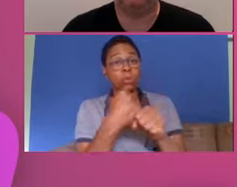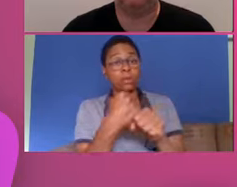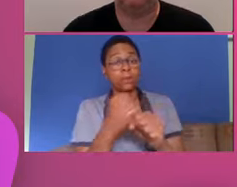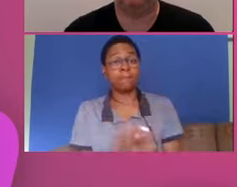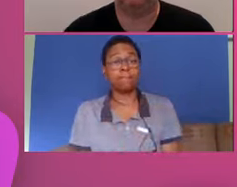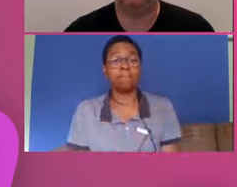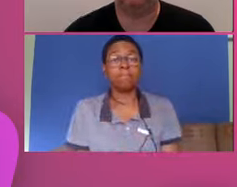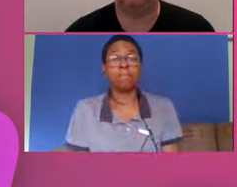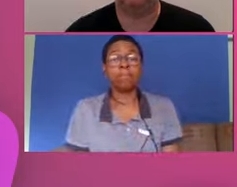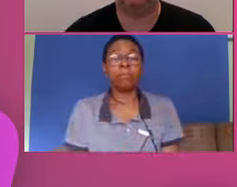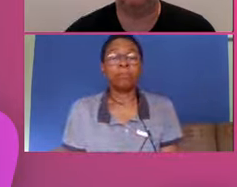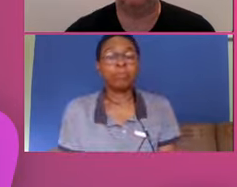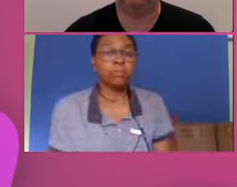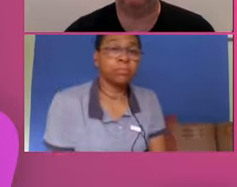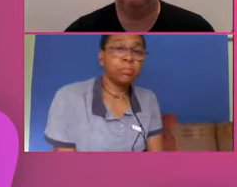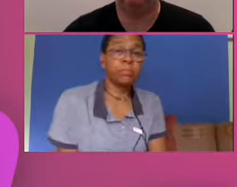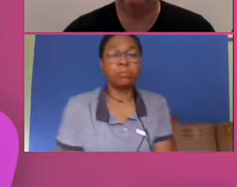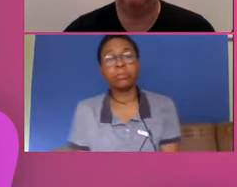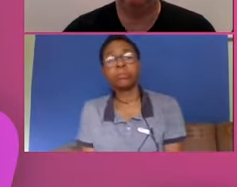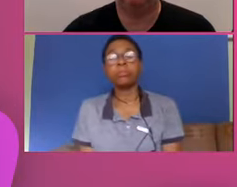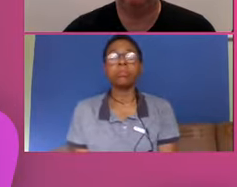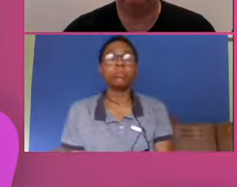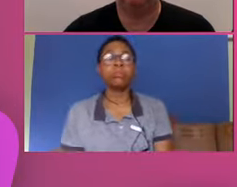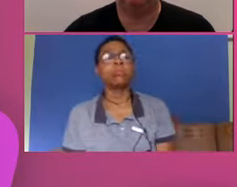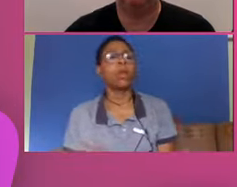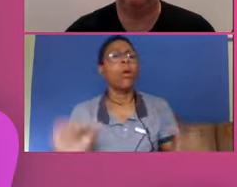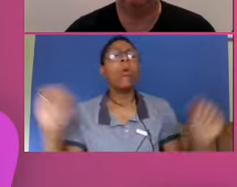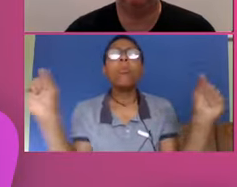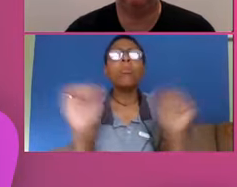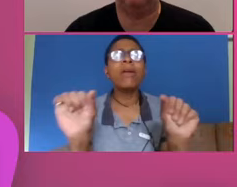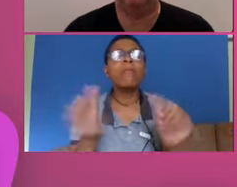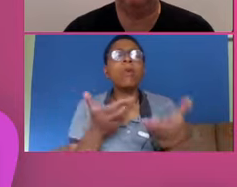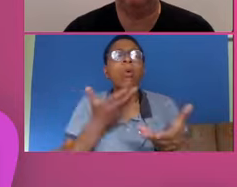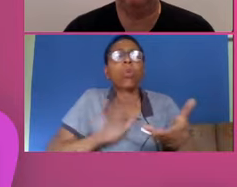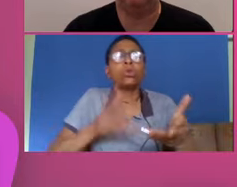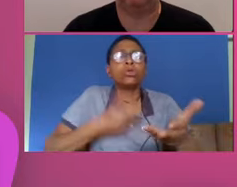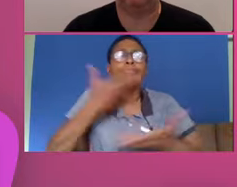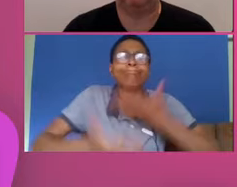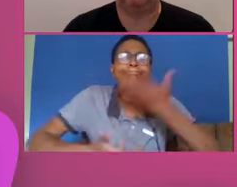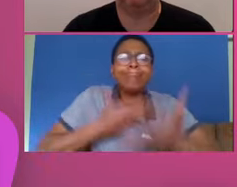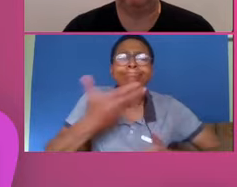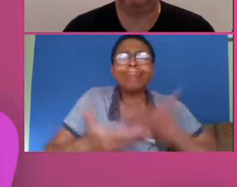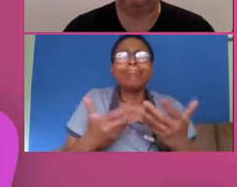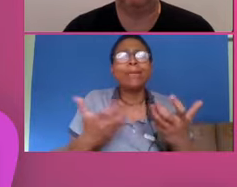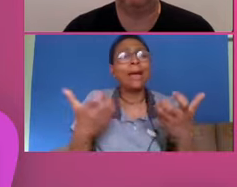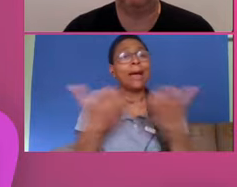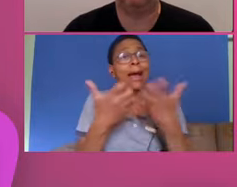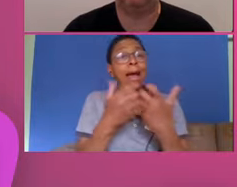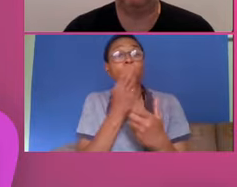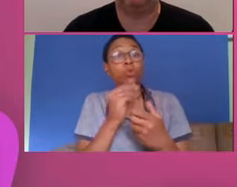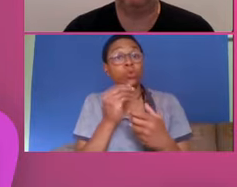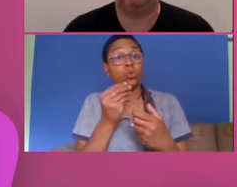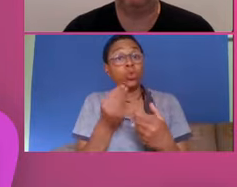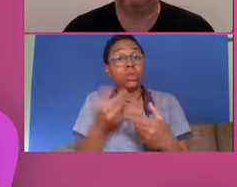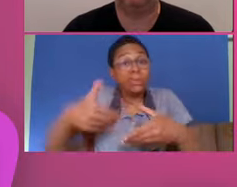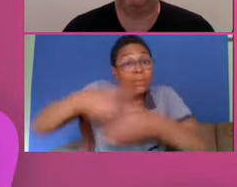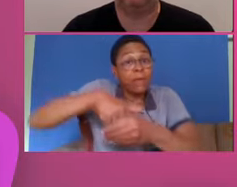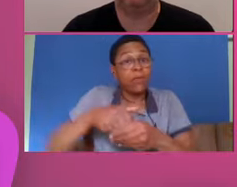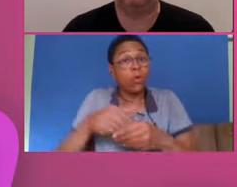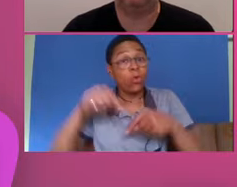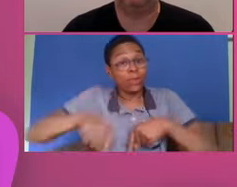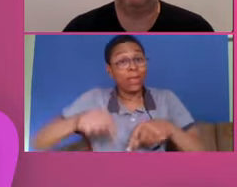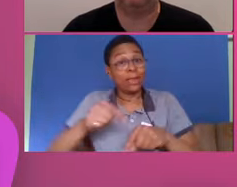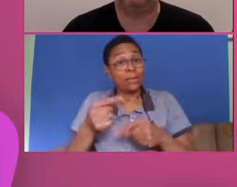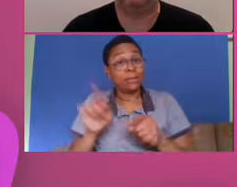And just very briefly to explain how to use this webinar, we'll try to address as many questions as possible